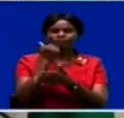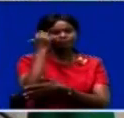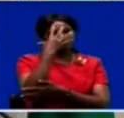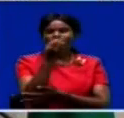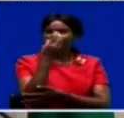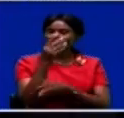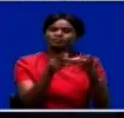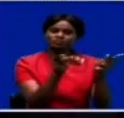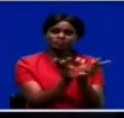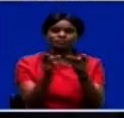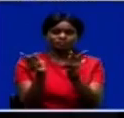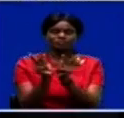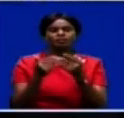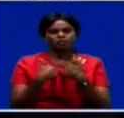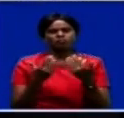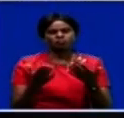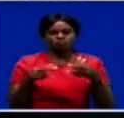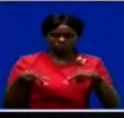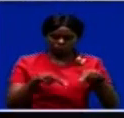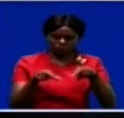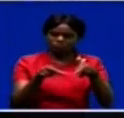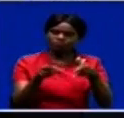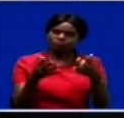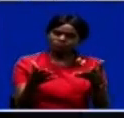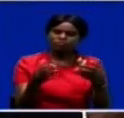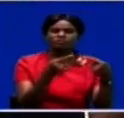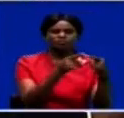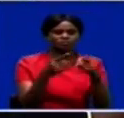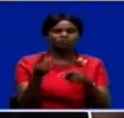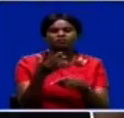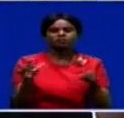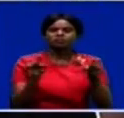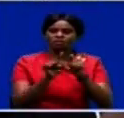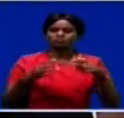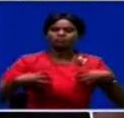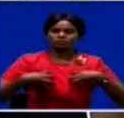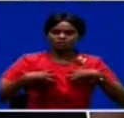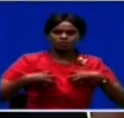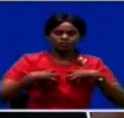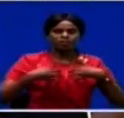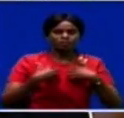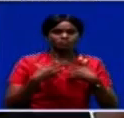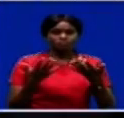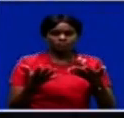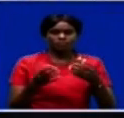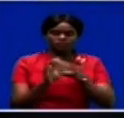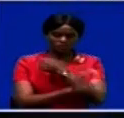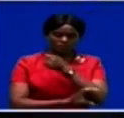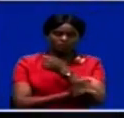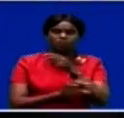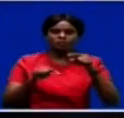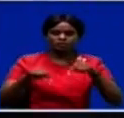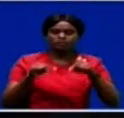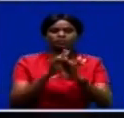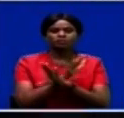beaches, rivers, gorges, and diverse wildlife. Our country